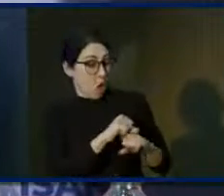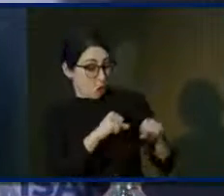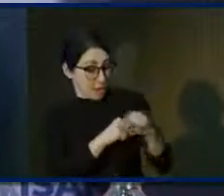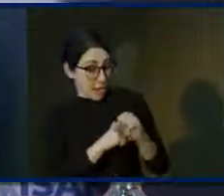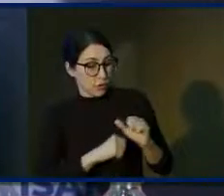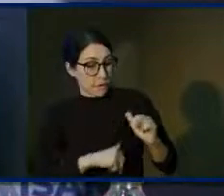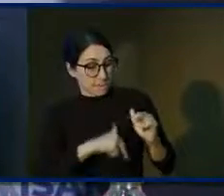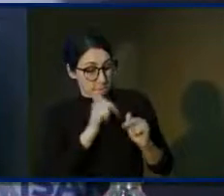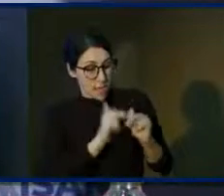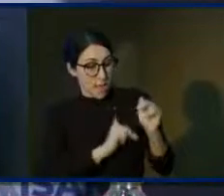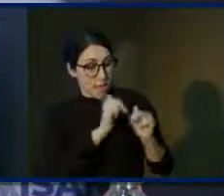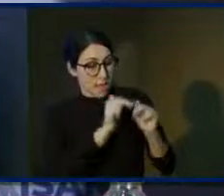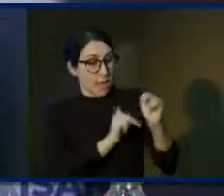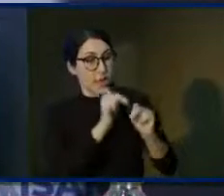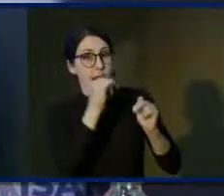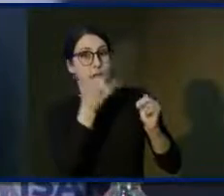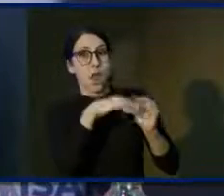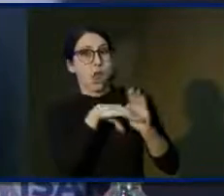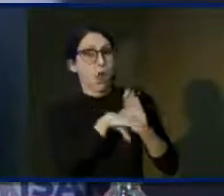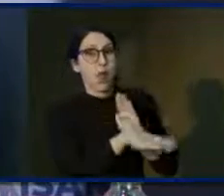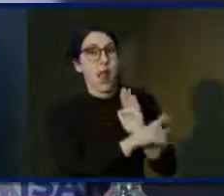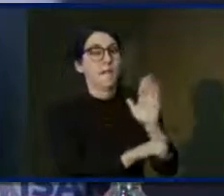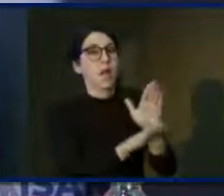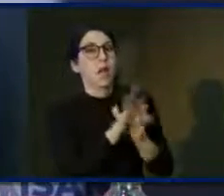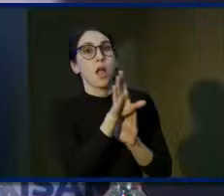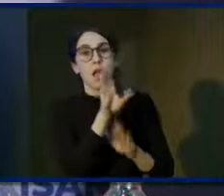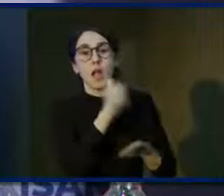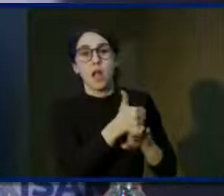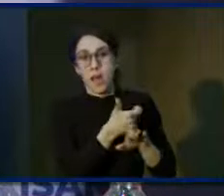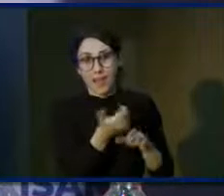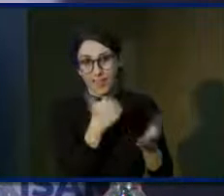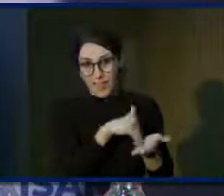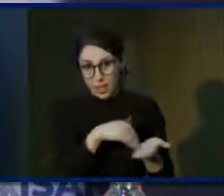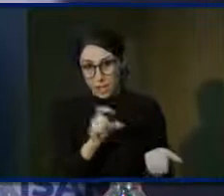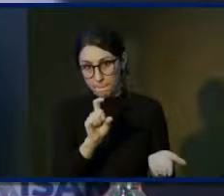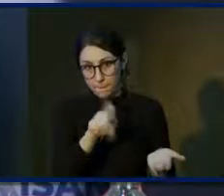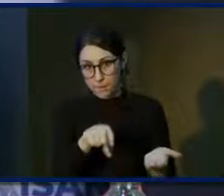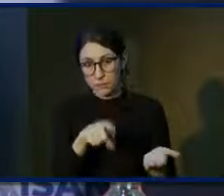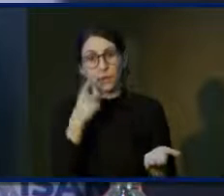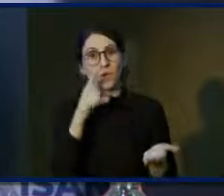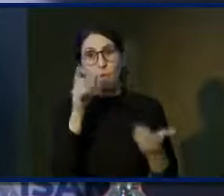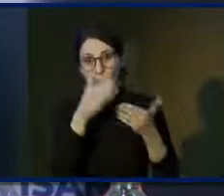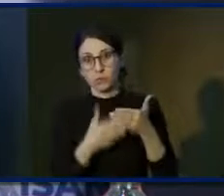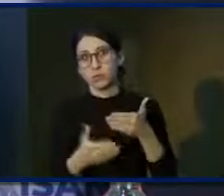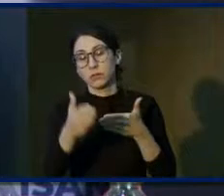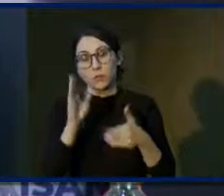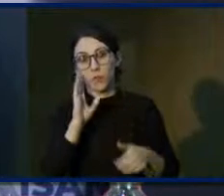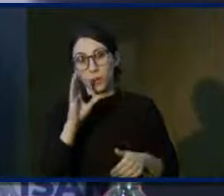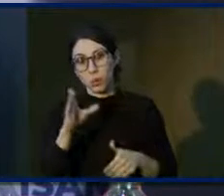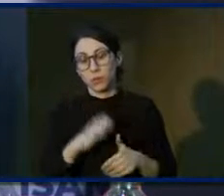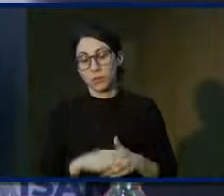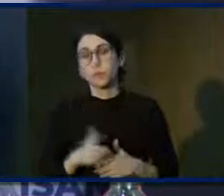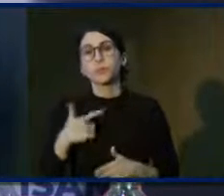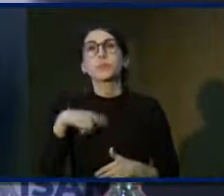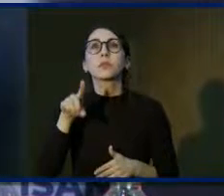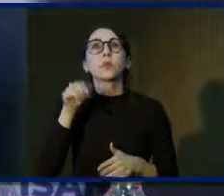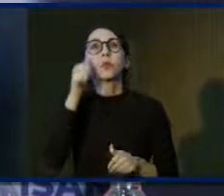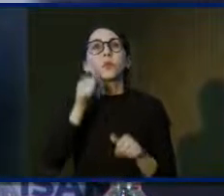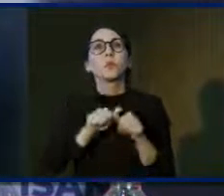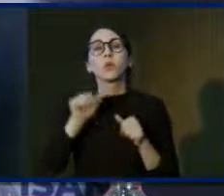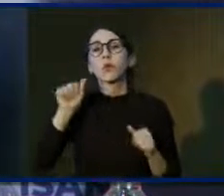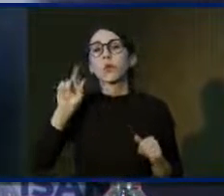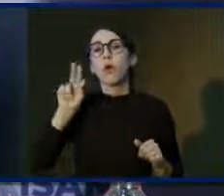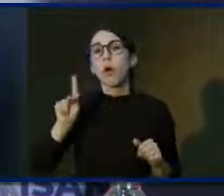before, to move forward. And, you know, I remember sitting at the Arkansas